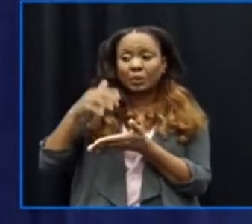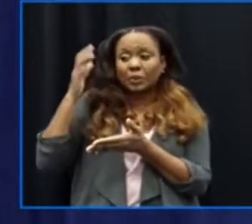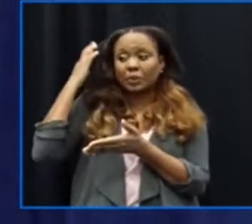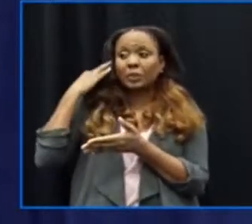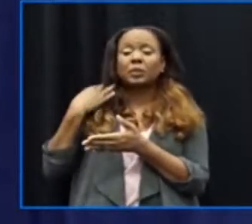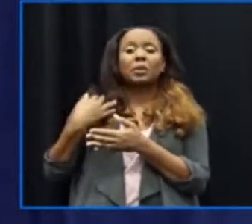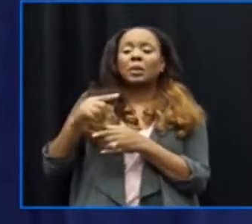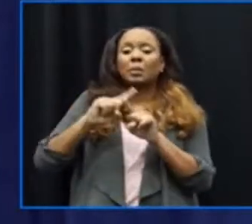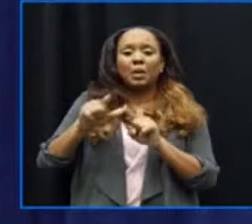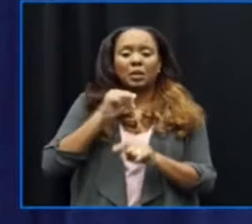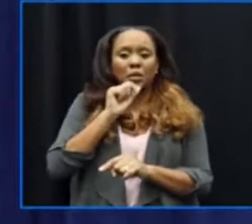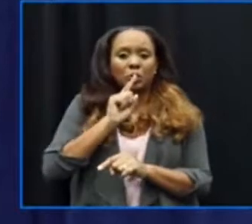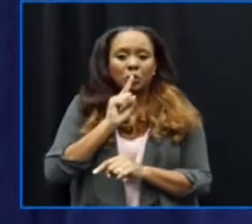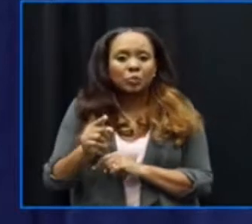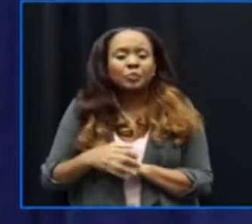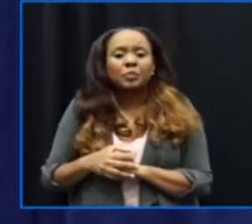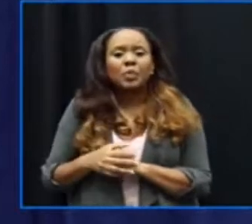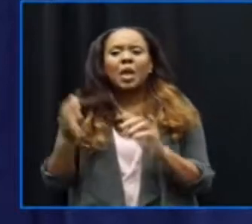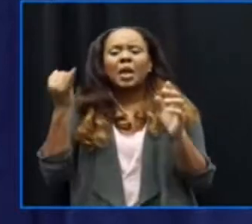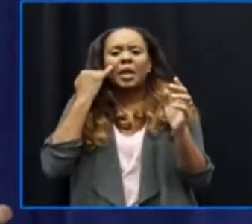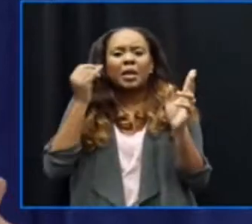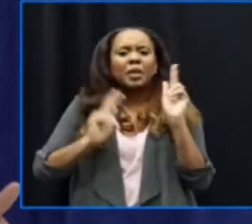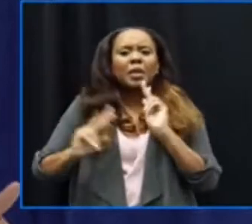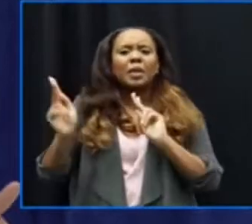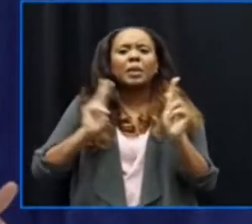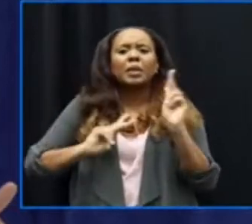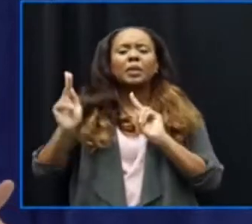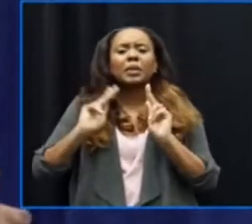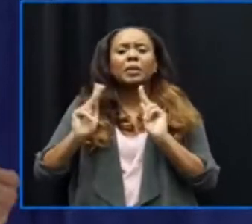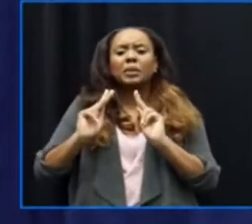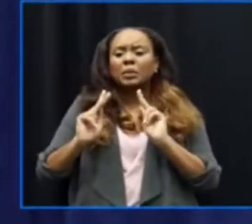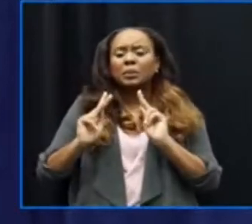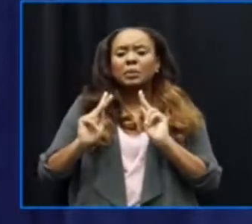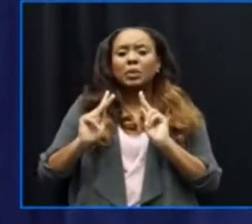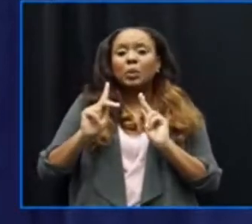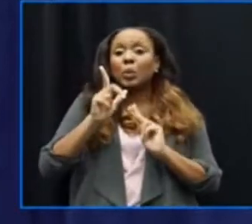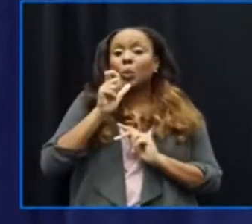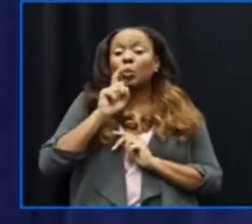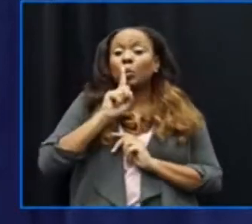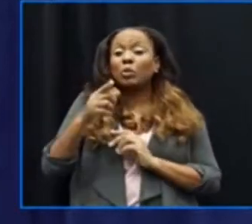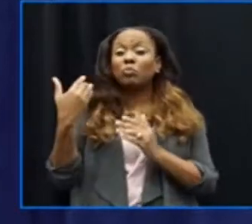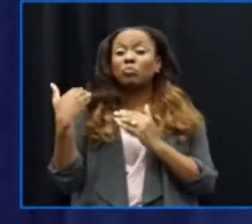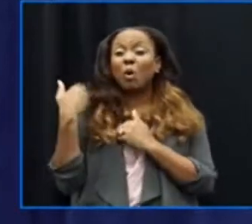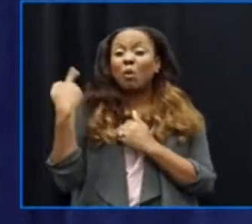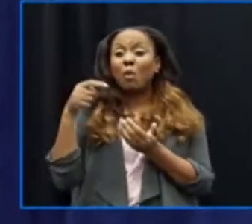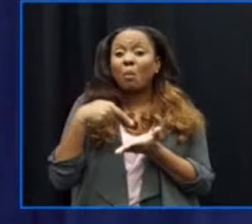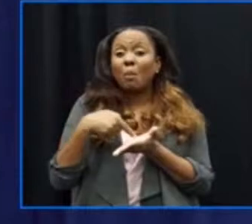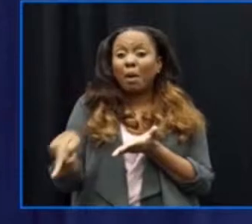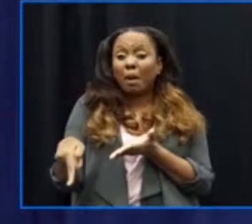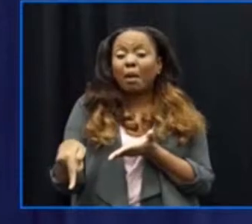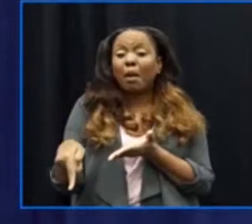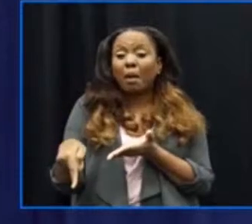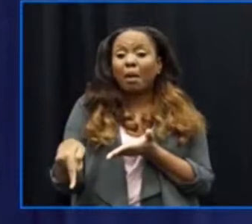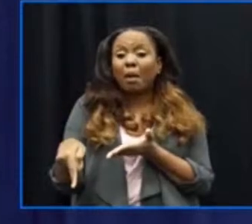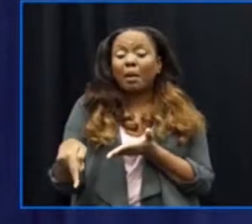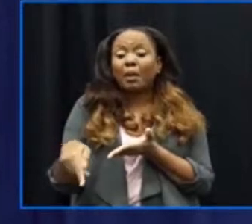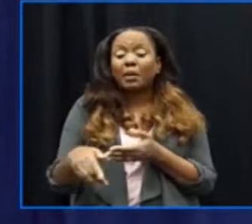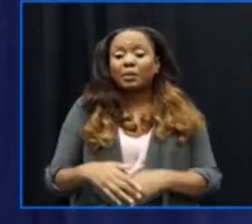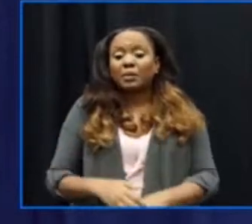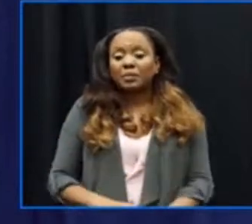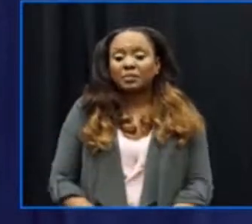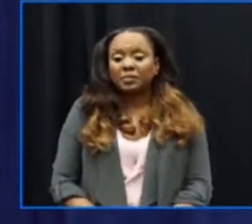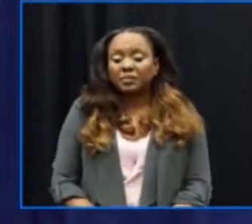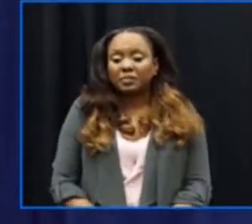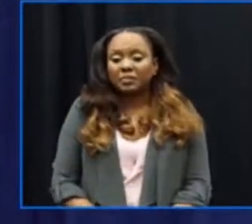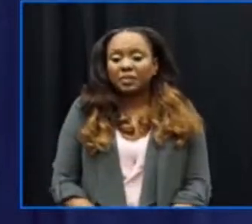to make higher contributions would have been called upon to pay higher taxes. So it's really a net wash for the most part for Barbados.